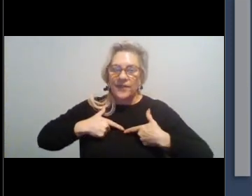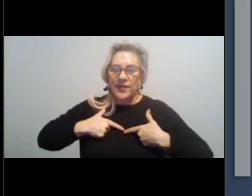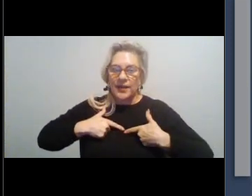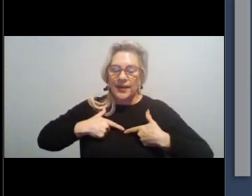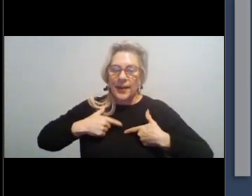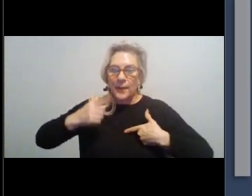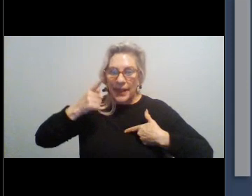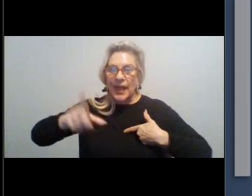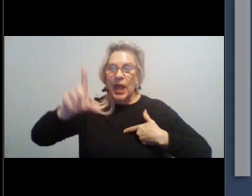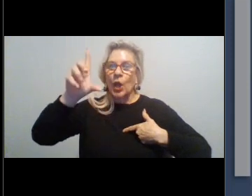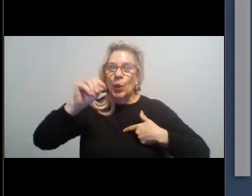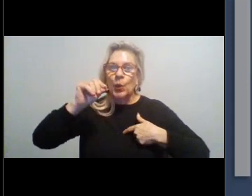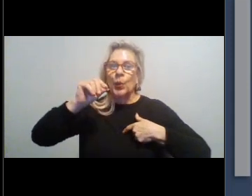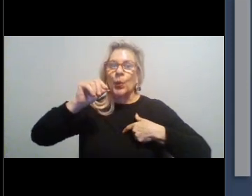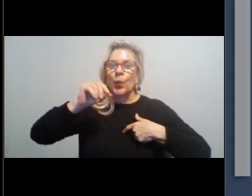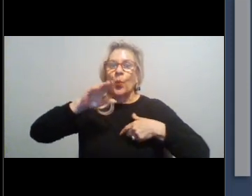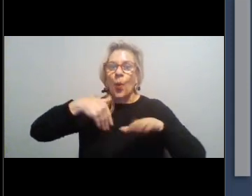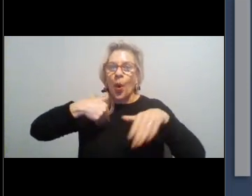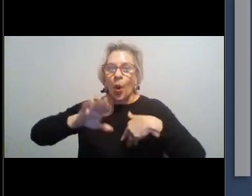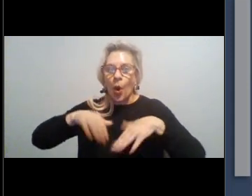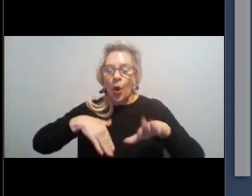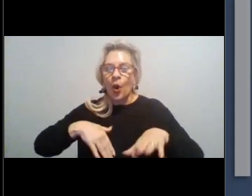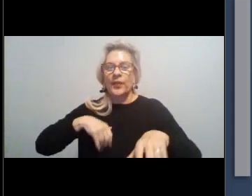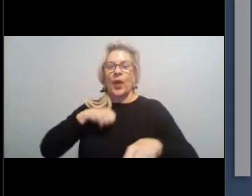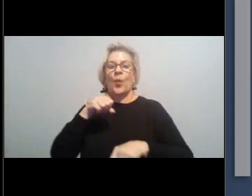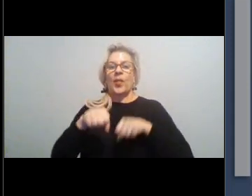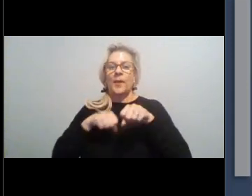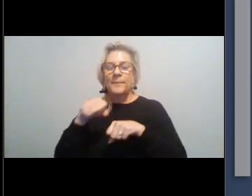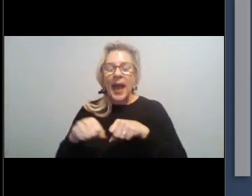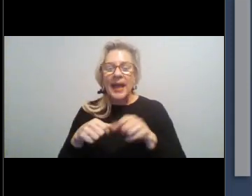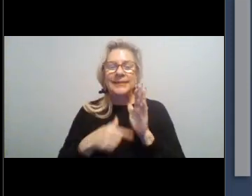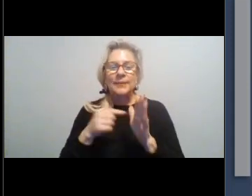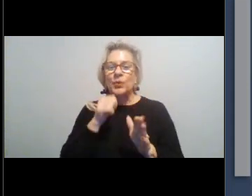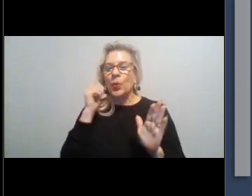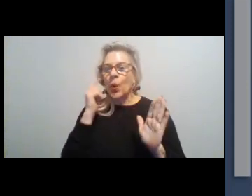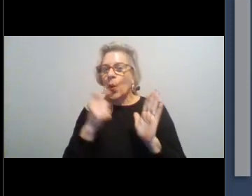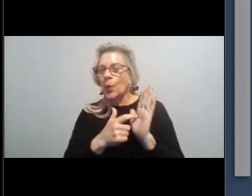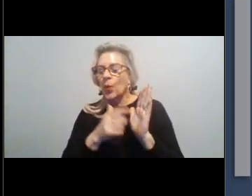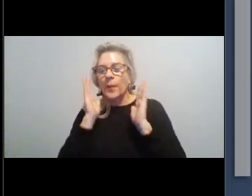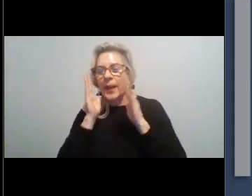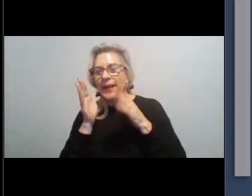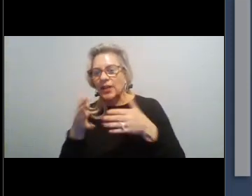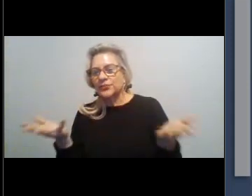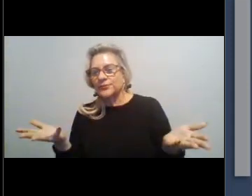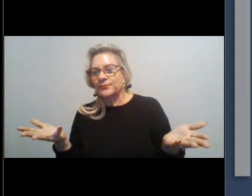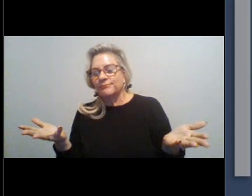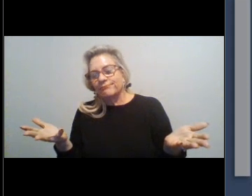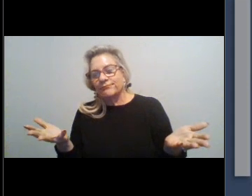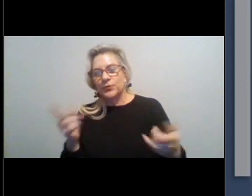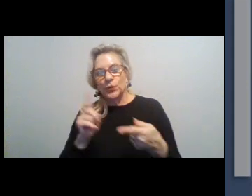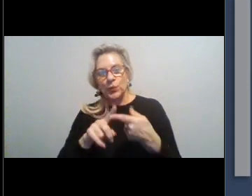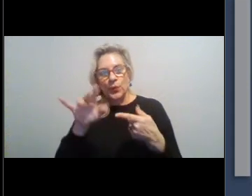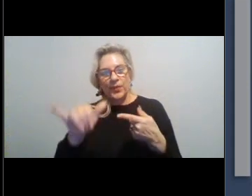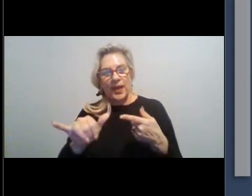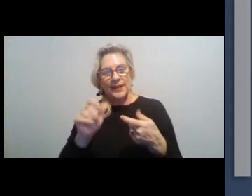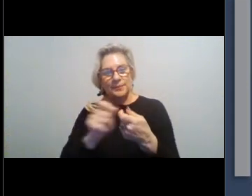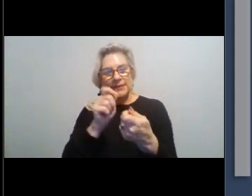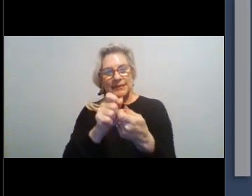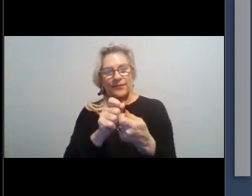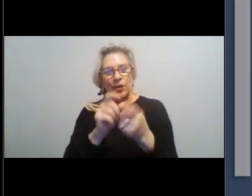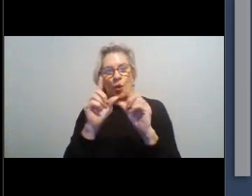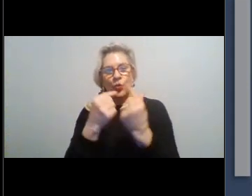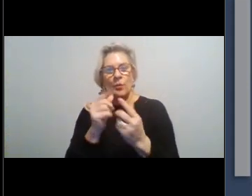walk and they do ride their bicycles, and sometimes we don't pay attention to that specific group